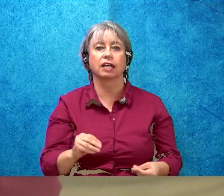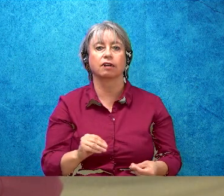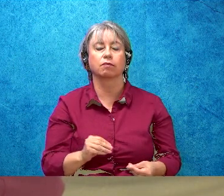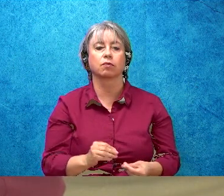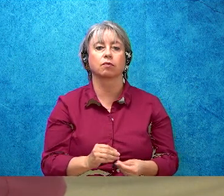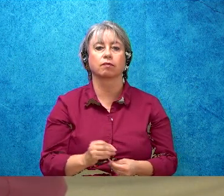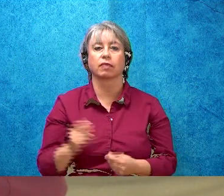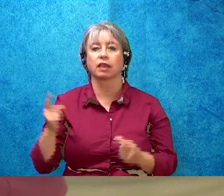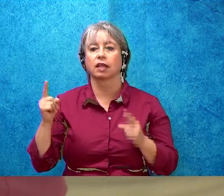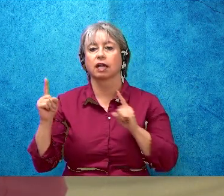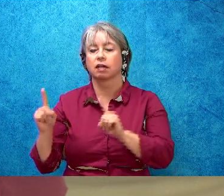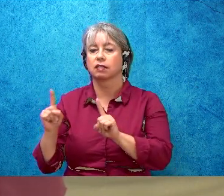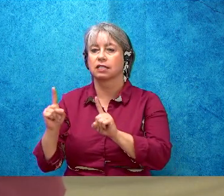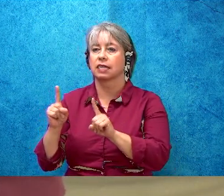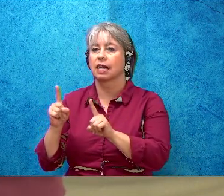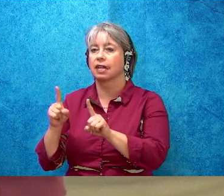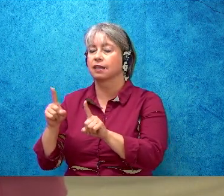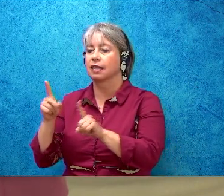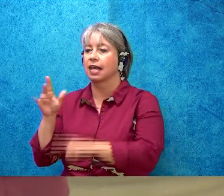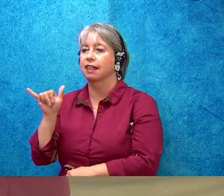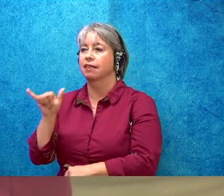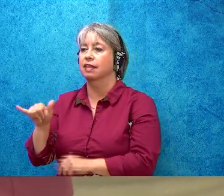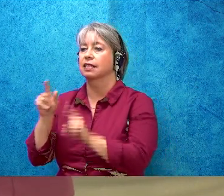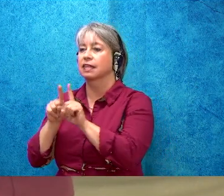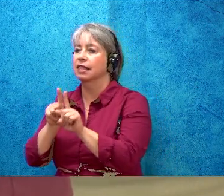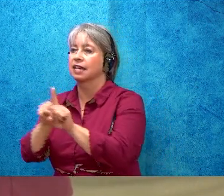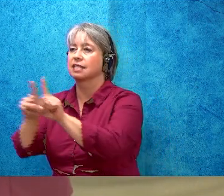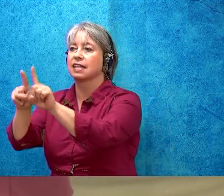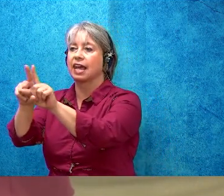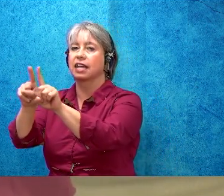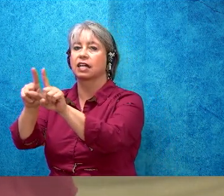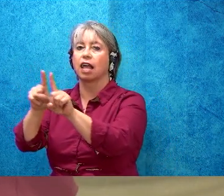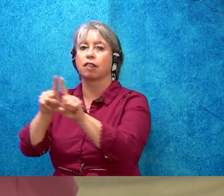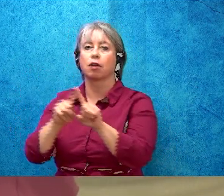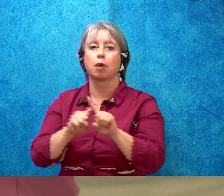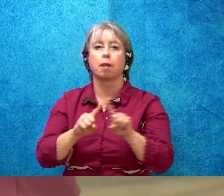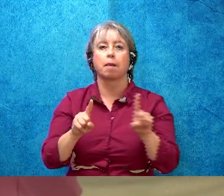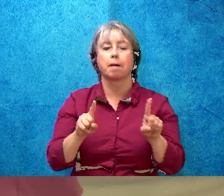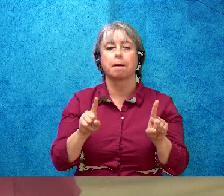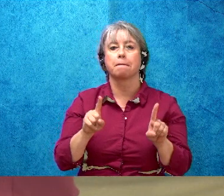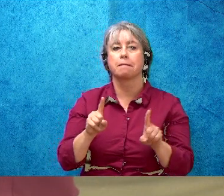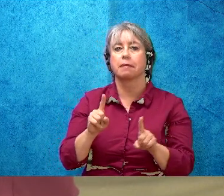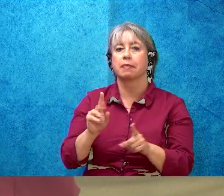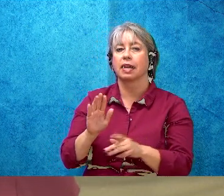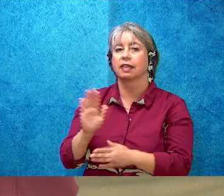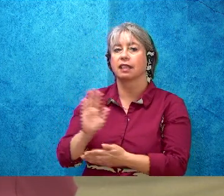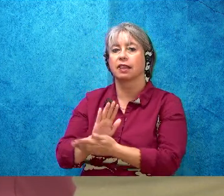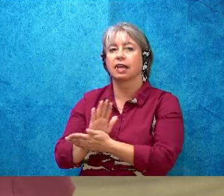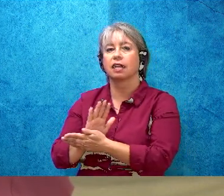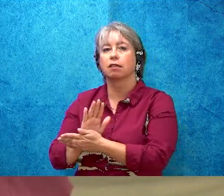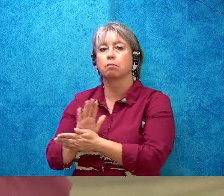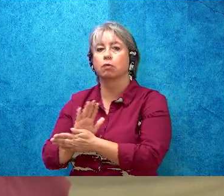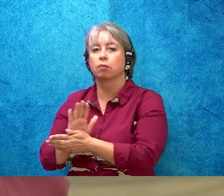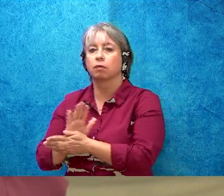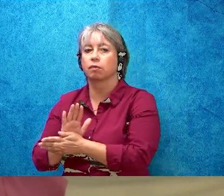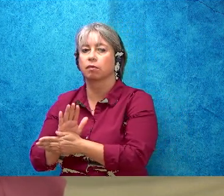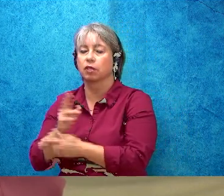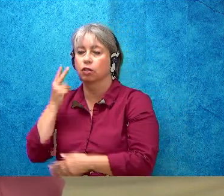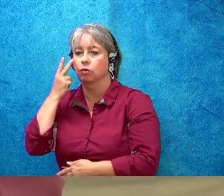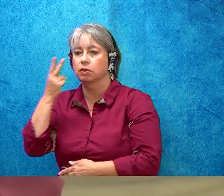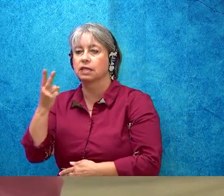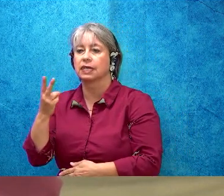Cupid and Psyche stay together. And at the end of Twilight, you see Edward and Bella at their